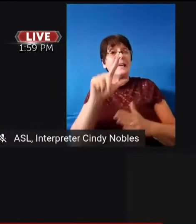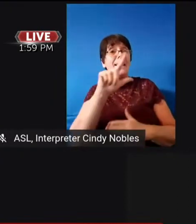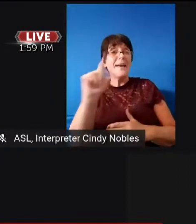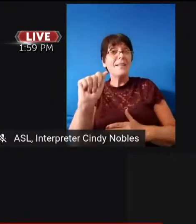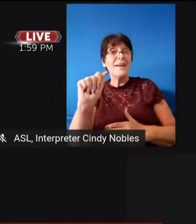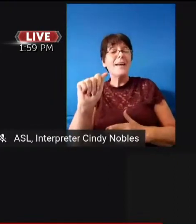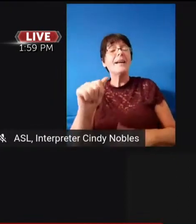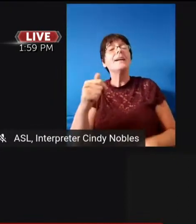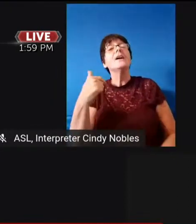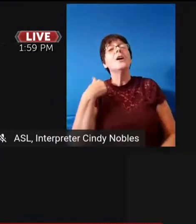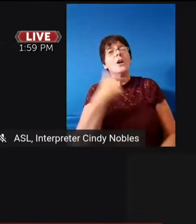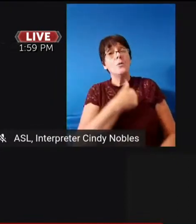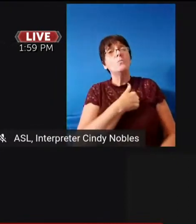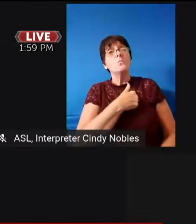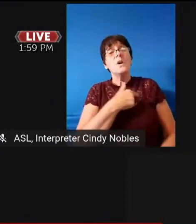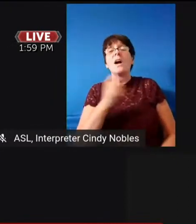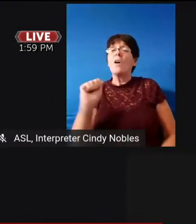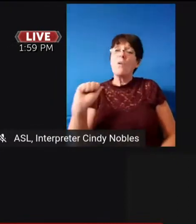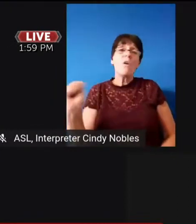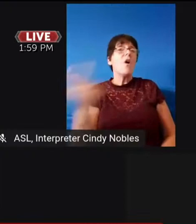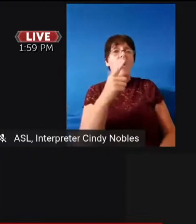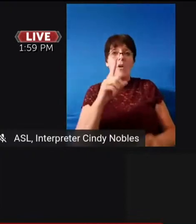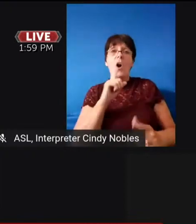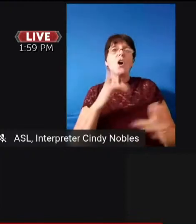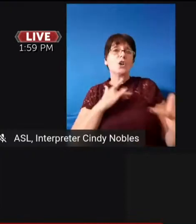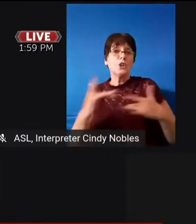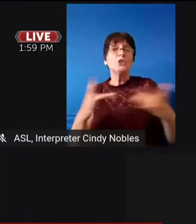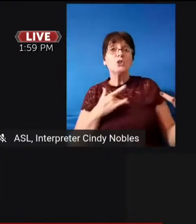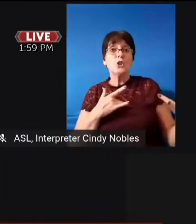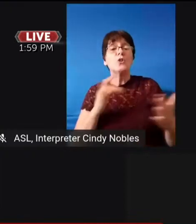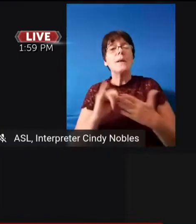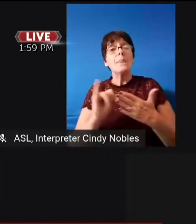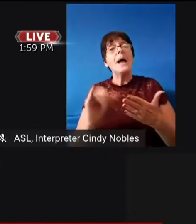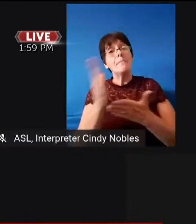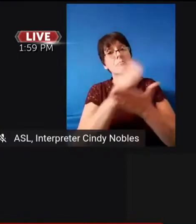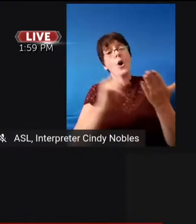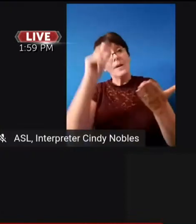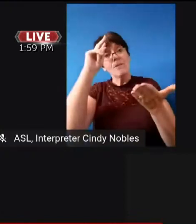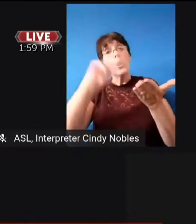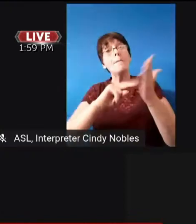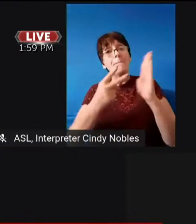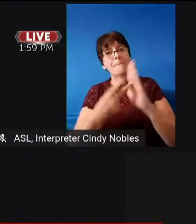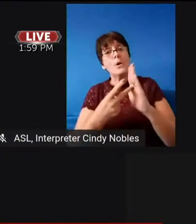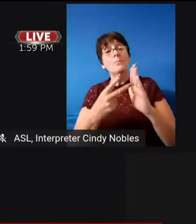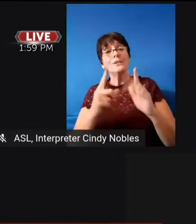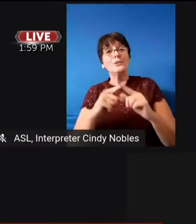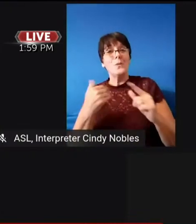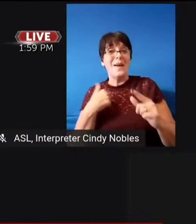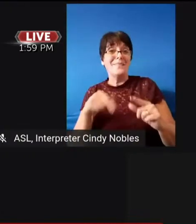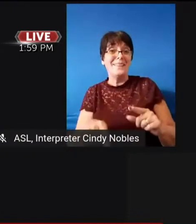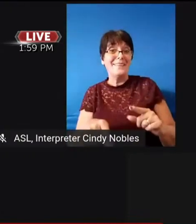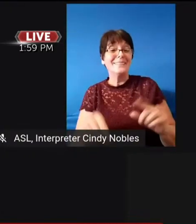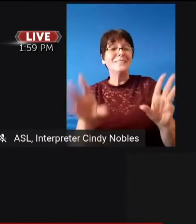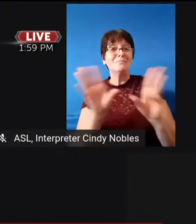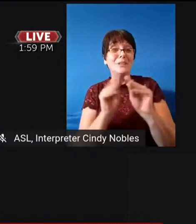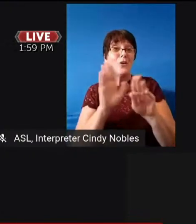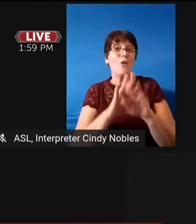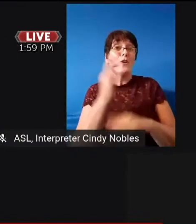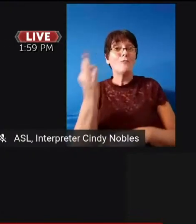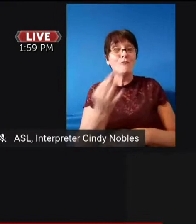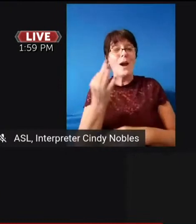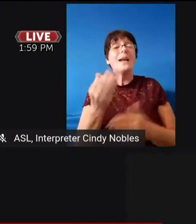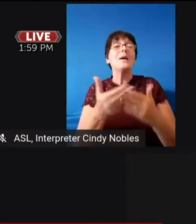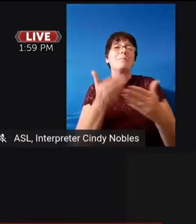think it's a collective concern, and that's part of the purpose of coming to you on a Friday, especially before a